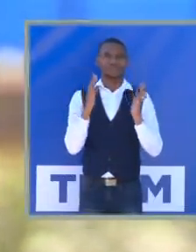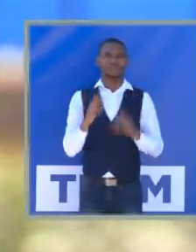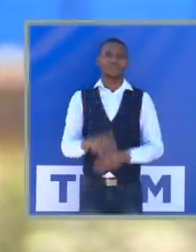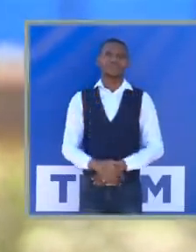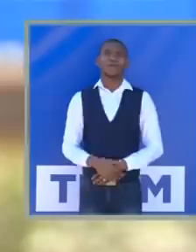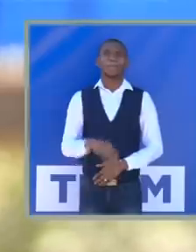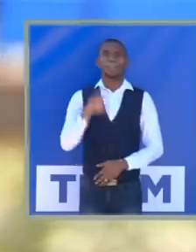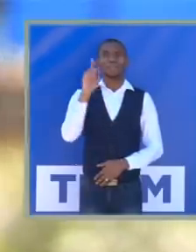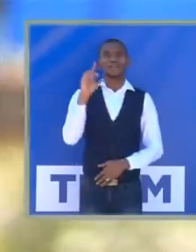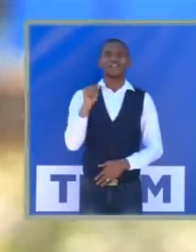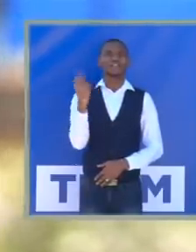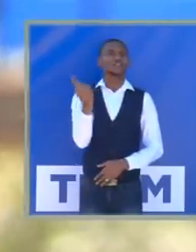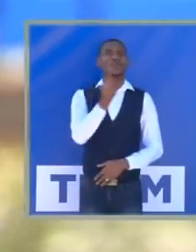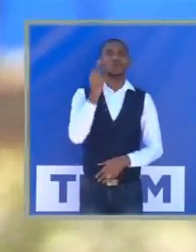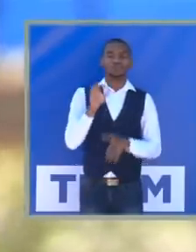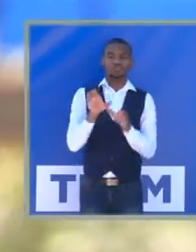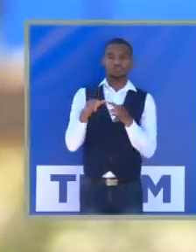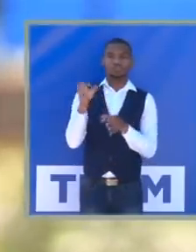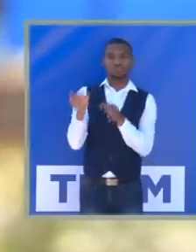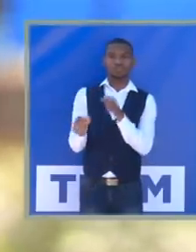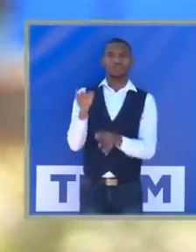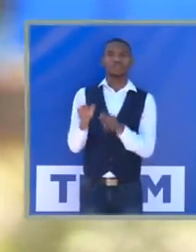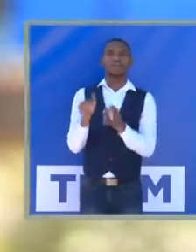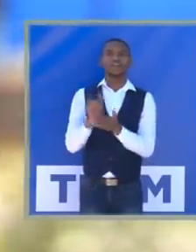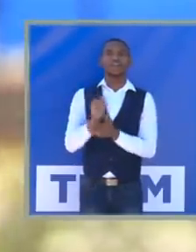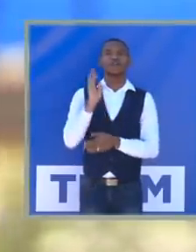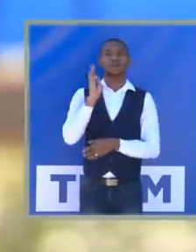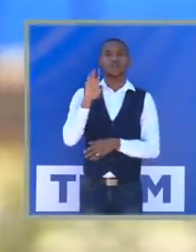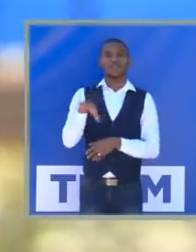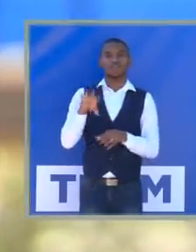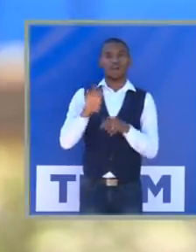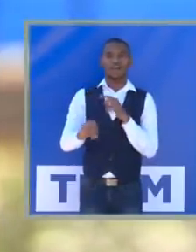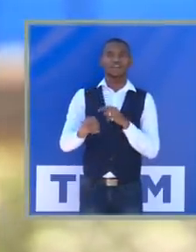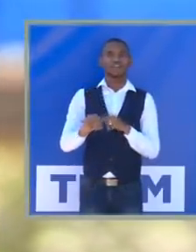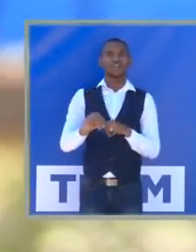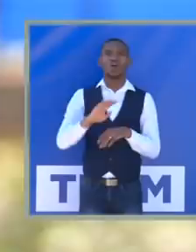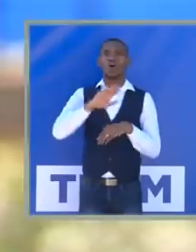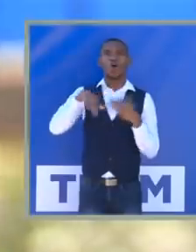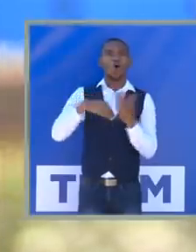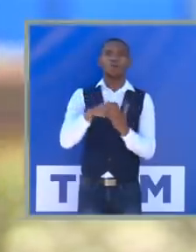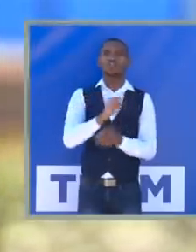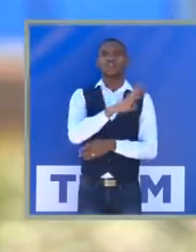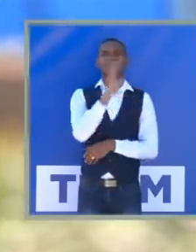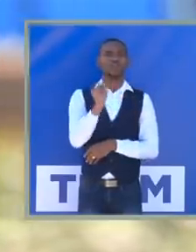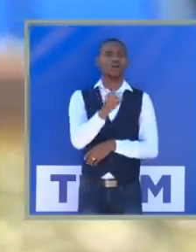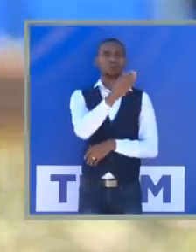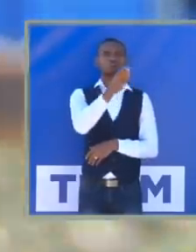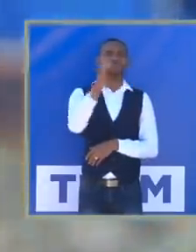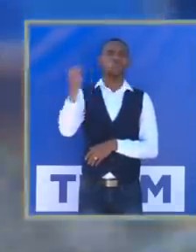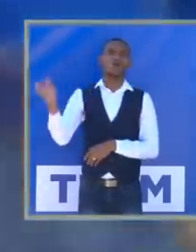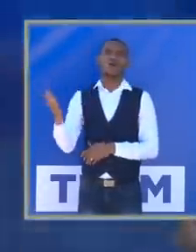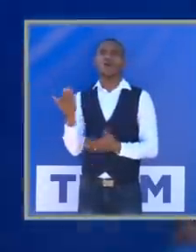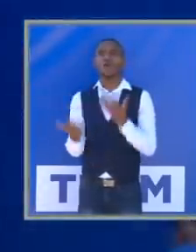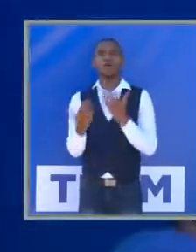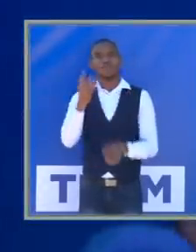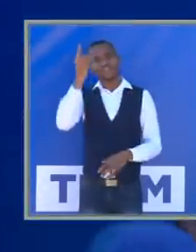The DA is the only party that you will find all South Africans. Otartola everywhere. Whether you are